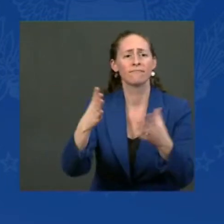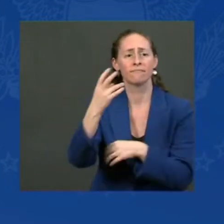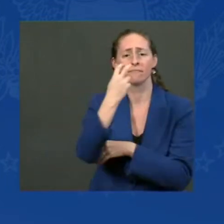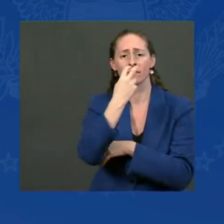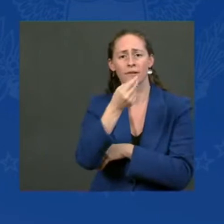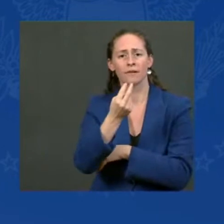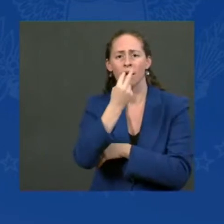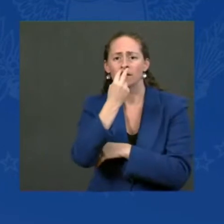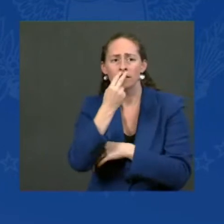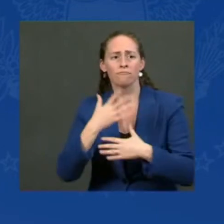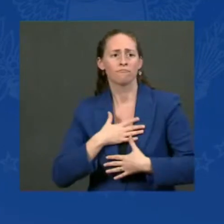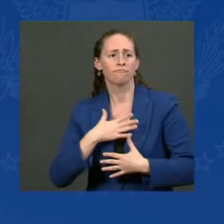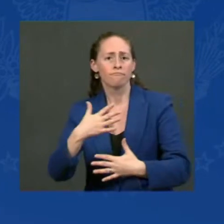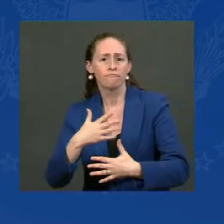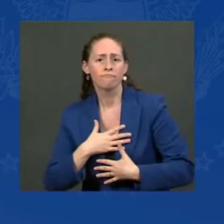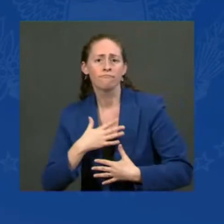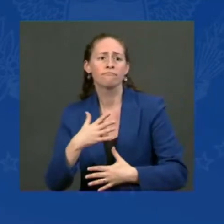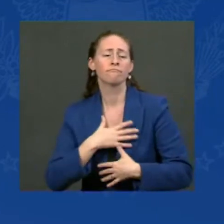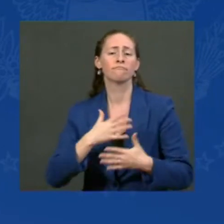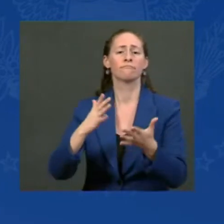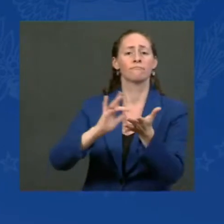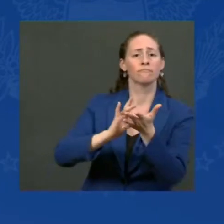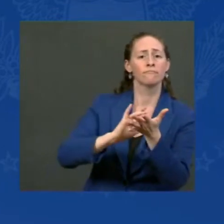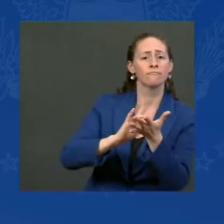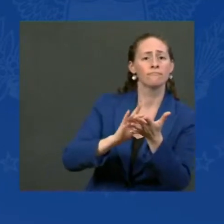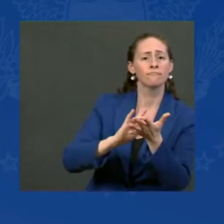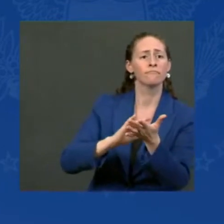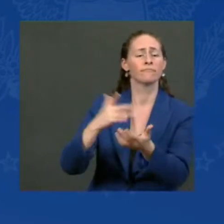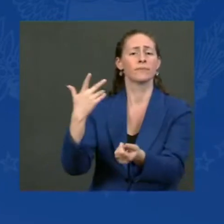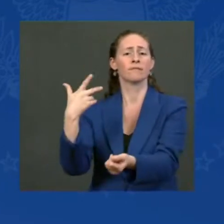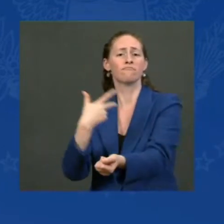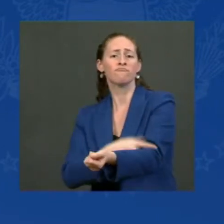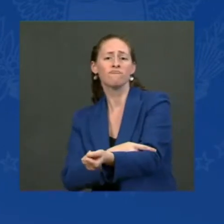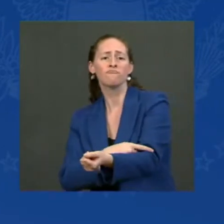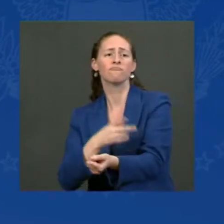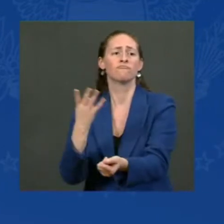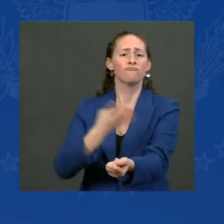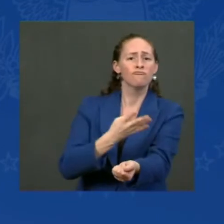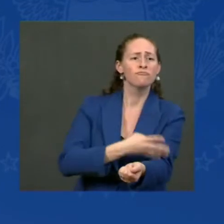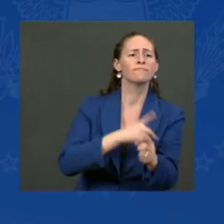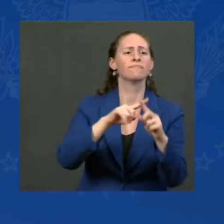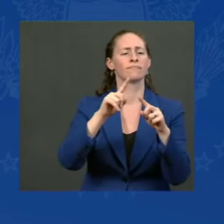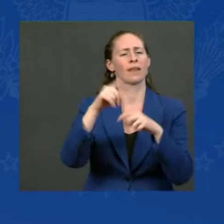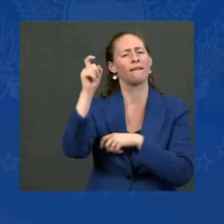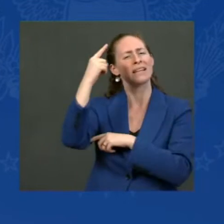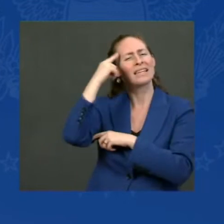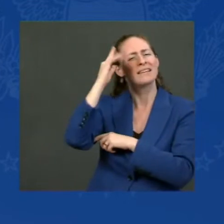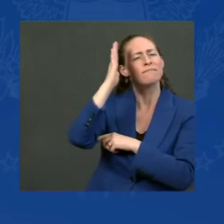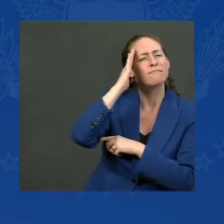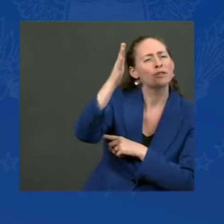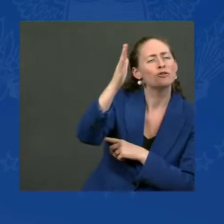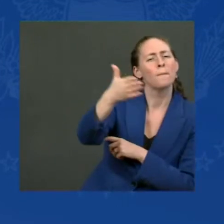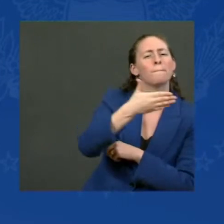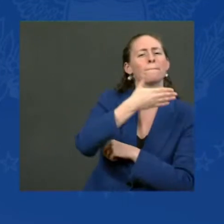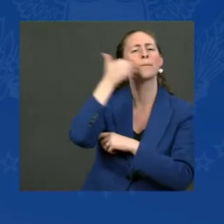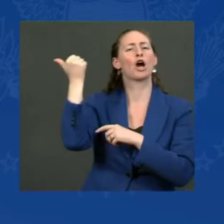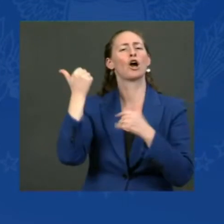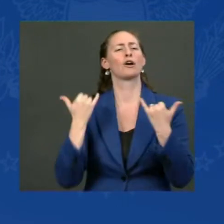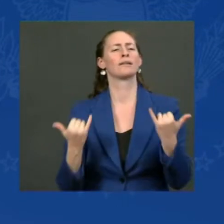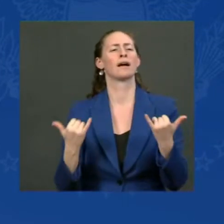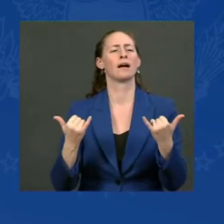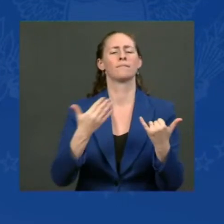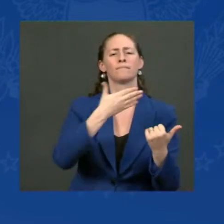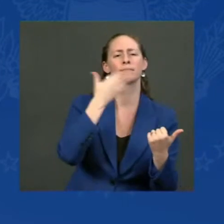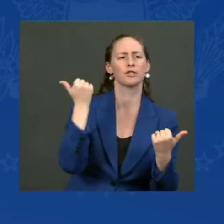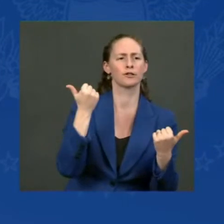lives around the world. And for the future, we need to create a new mechanism to finance global health